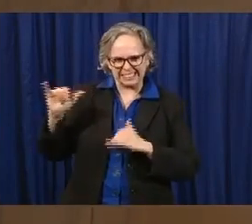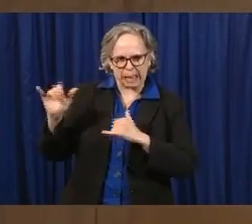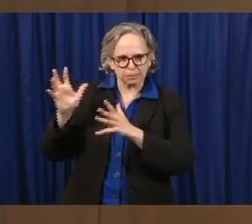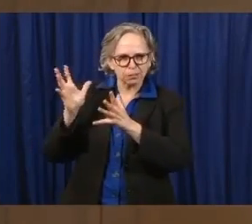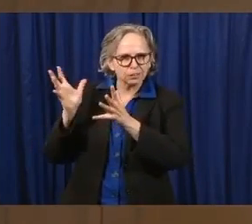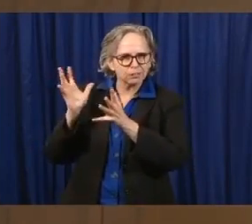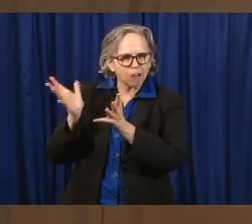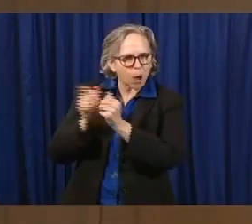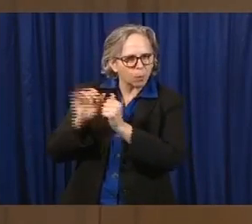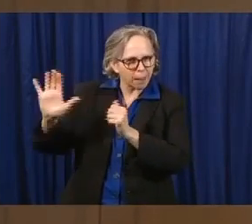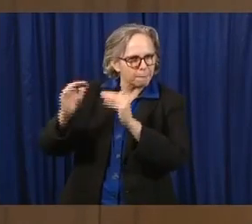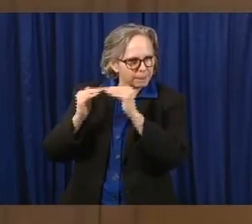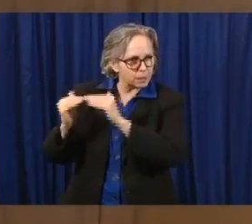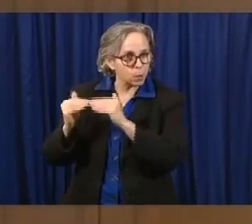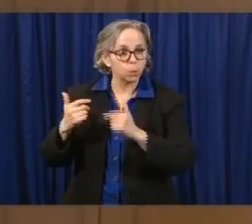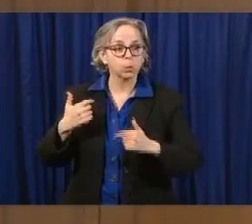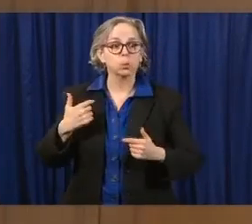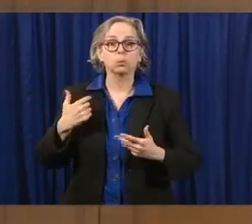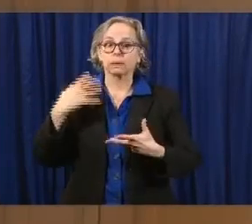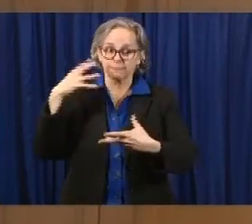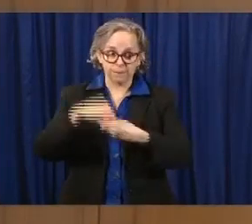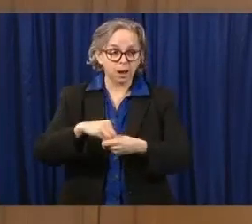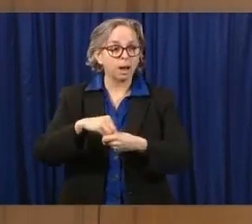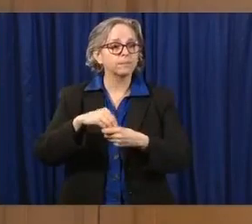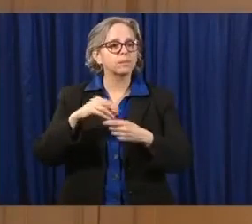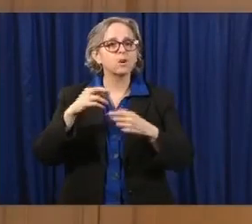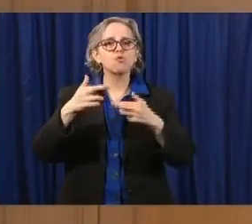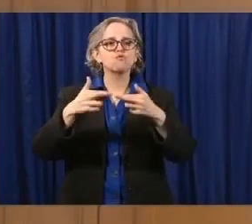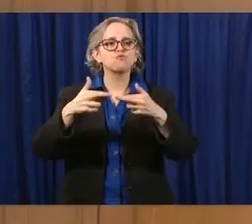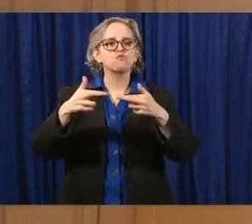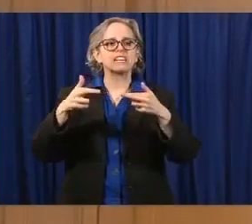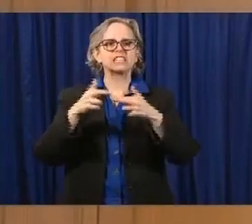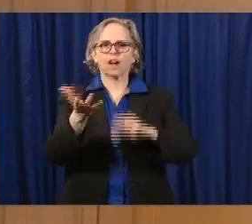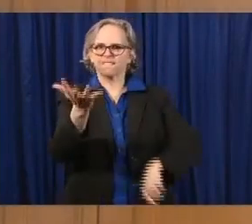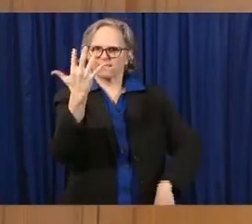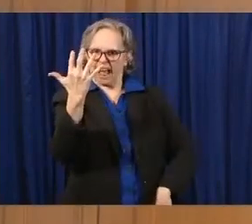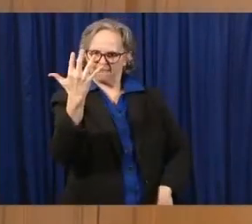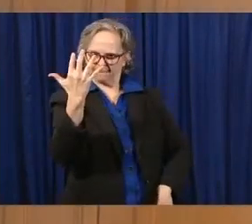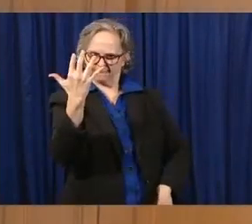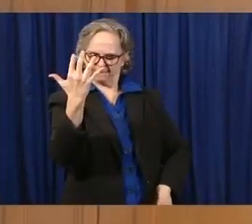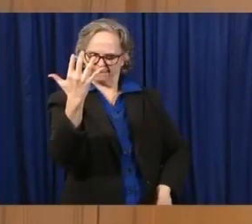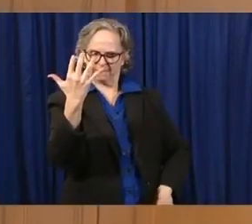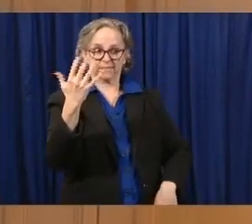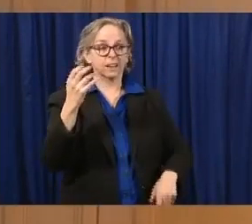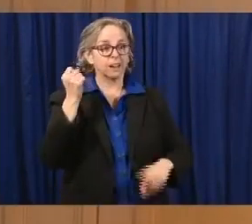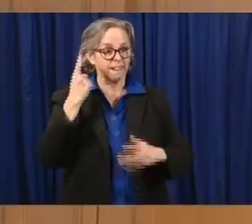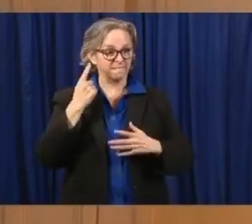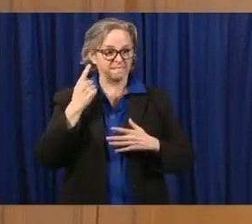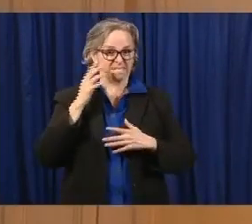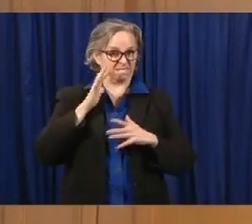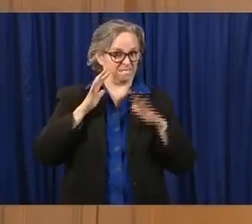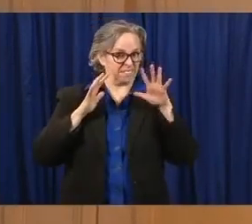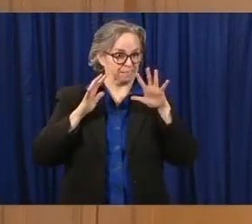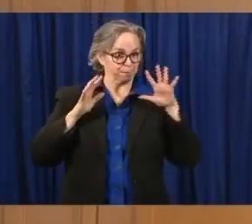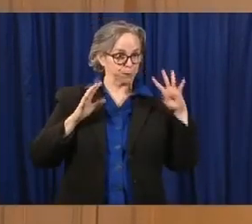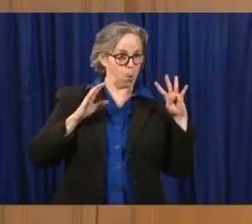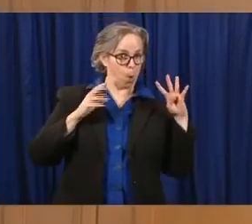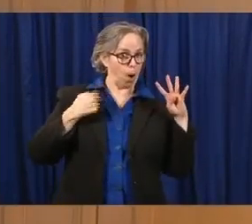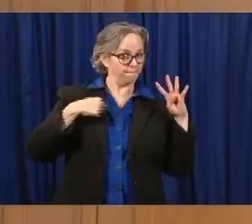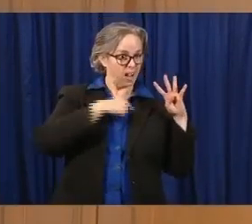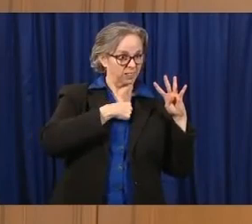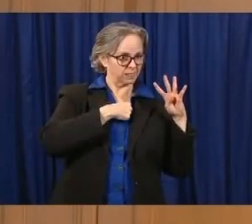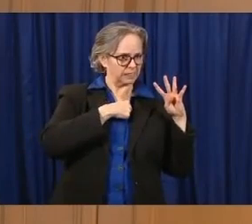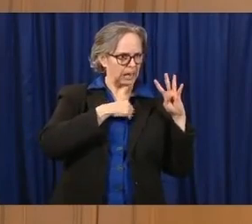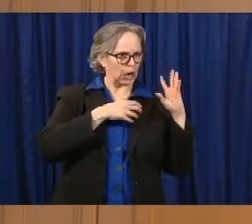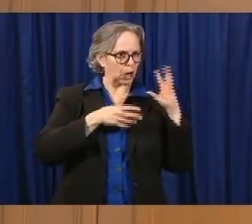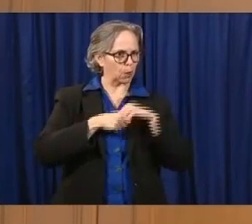Region 5. So we have colleagues, you know, we get together, all 54 of us, including the territories, but we've helped each